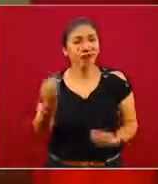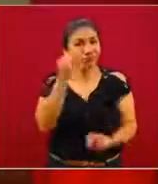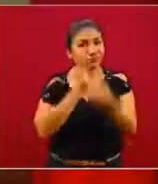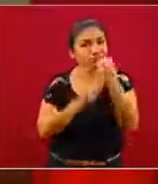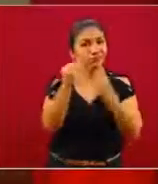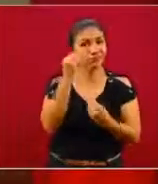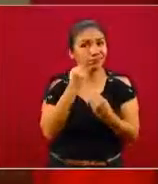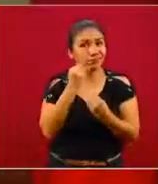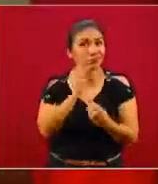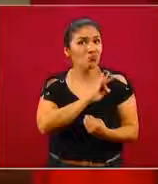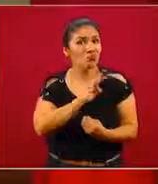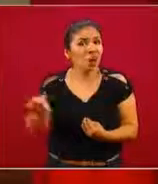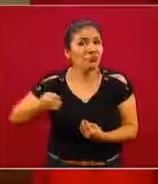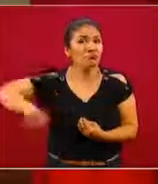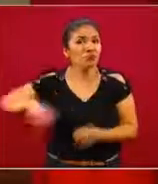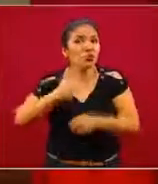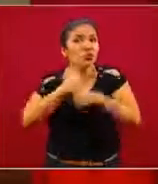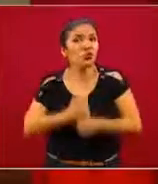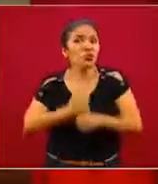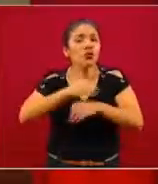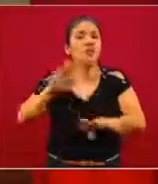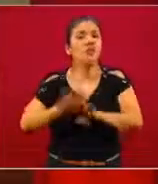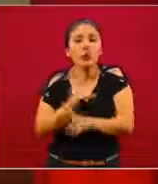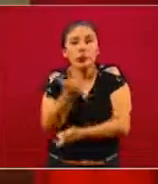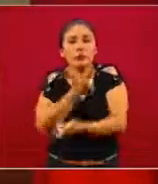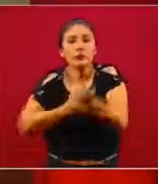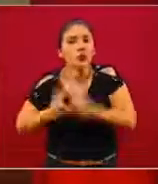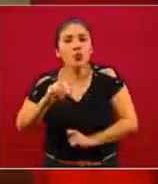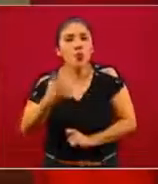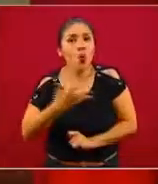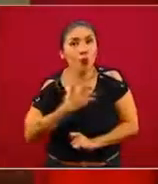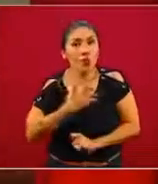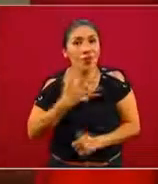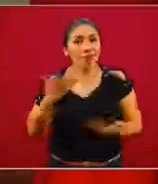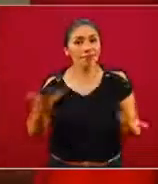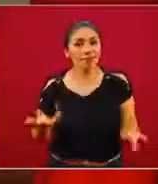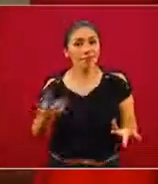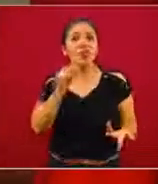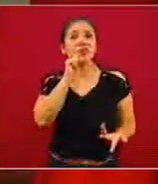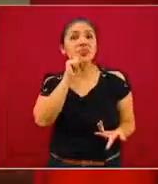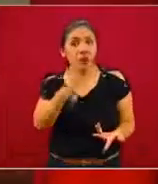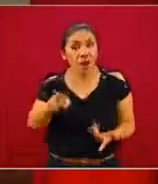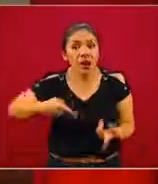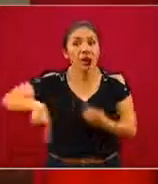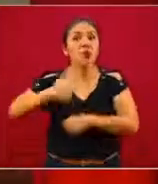Children are also affected on a nutritional level because of their economic